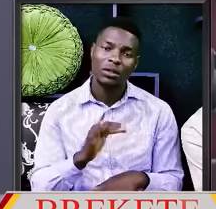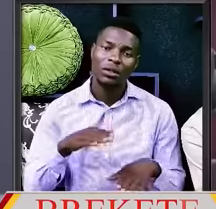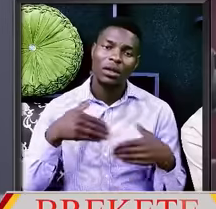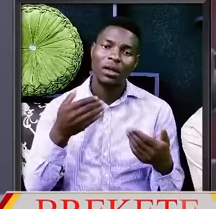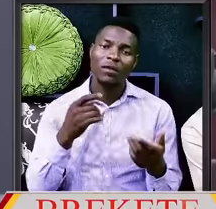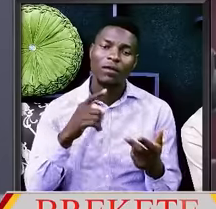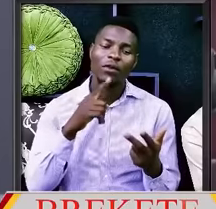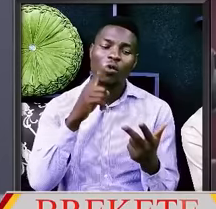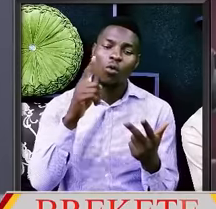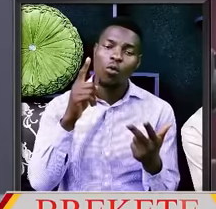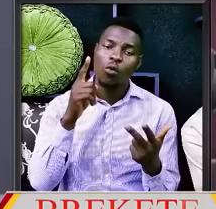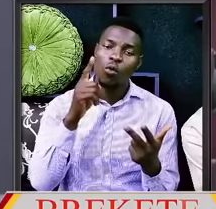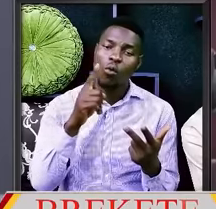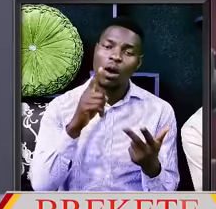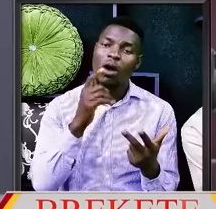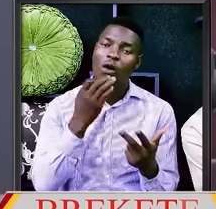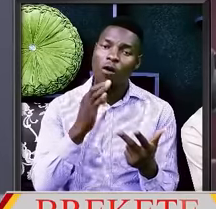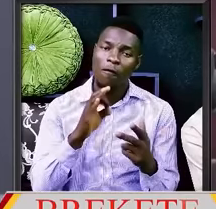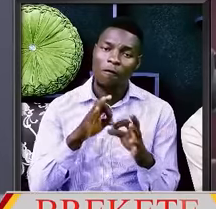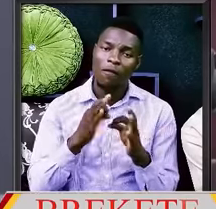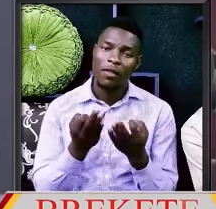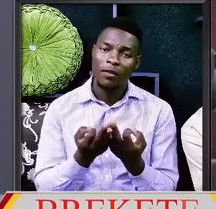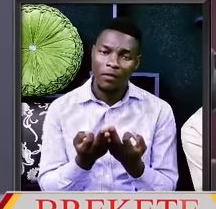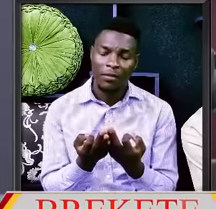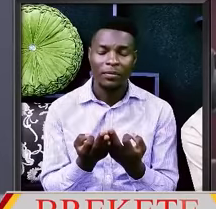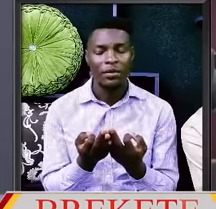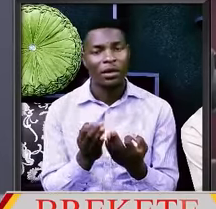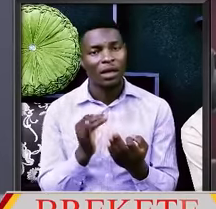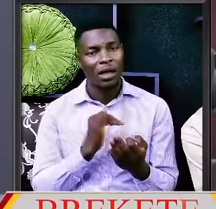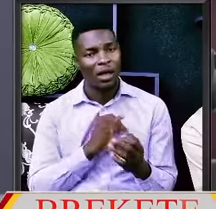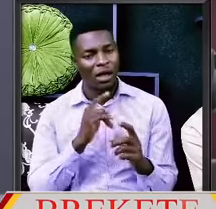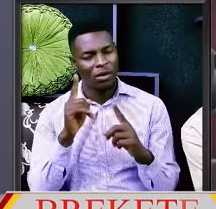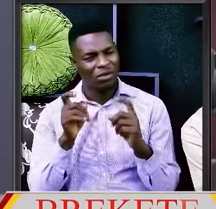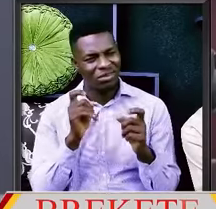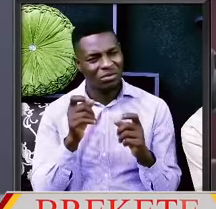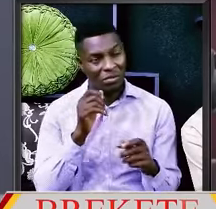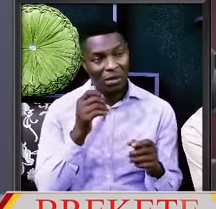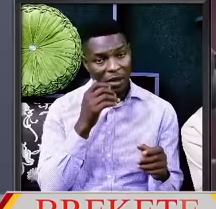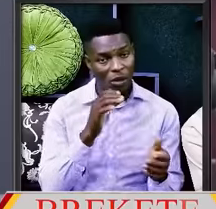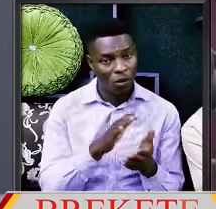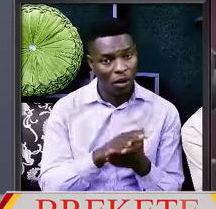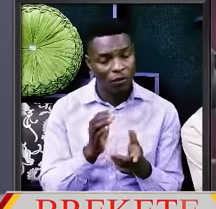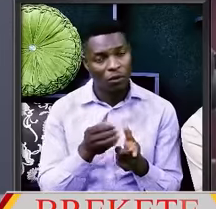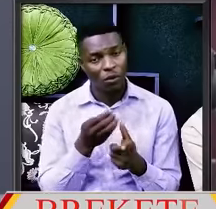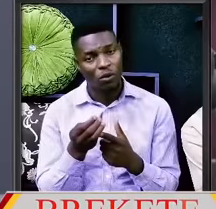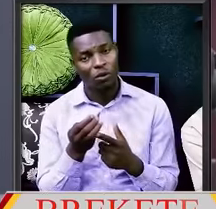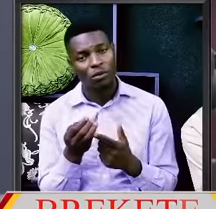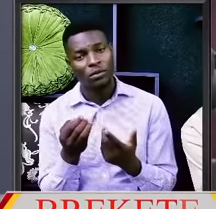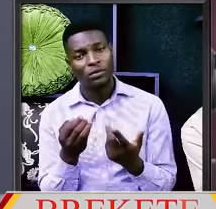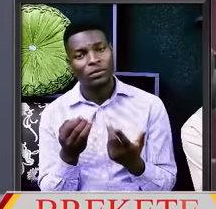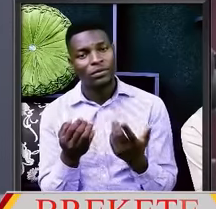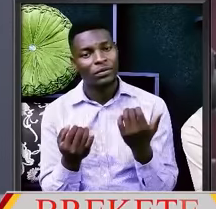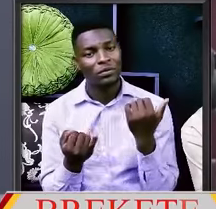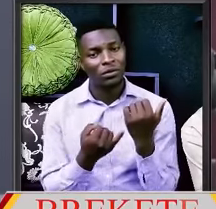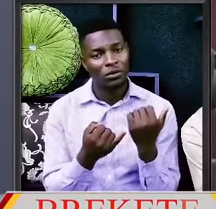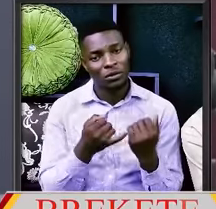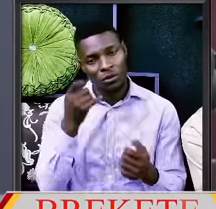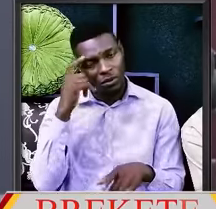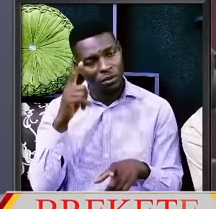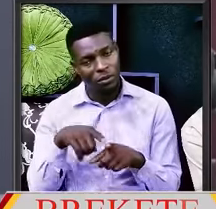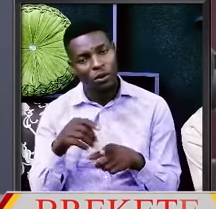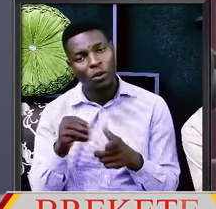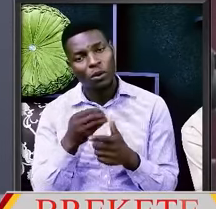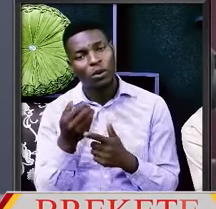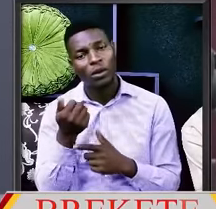of the family, which would be the immediate family, i.e. I query the wife or the PA or the junior brother, either of them